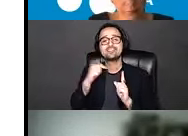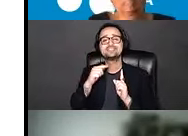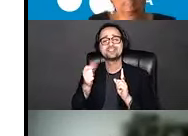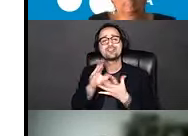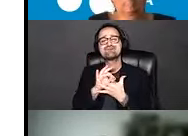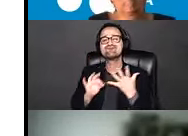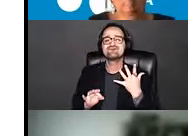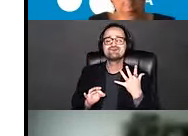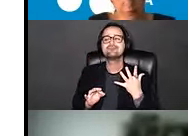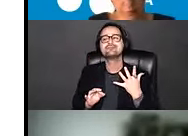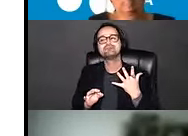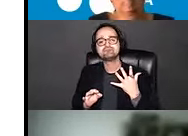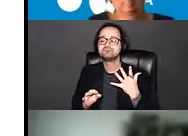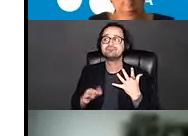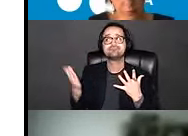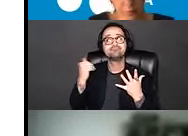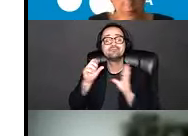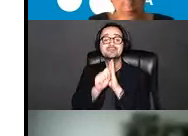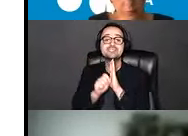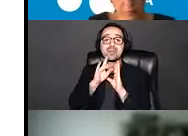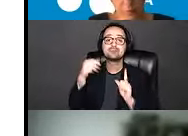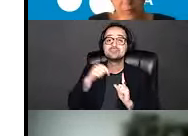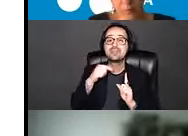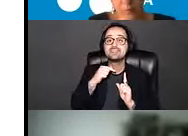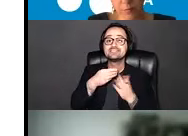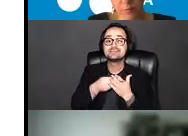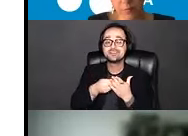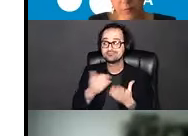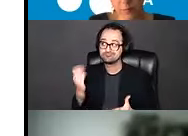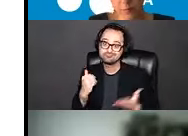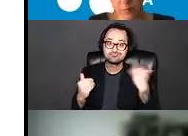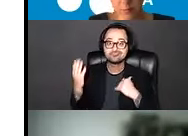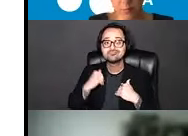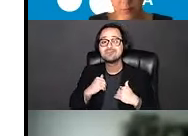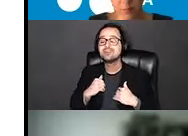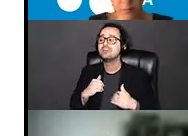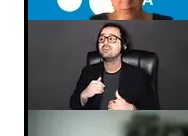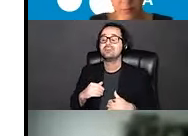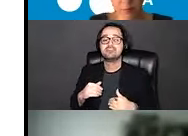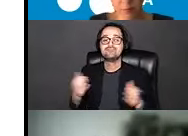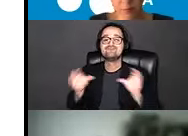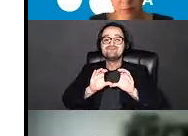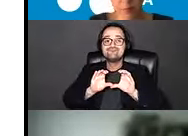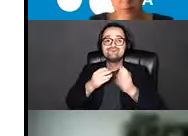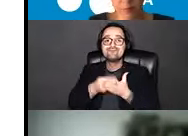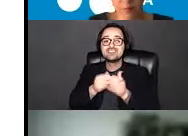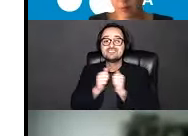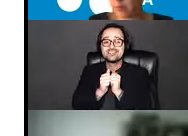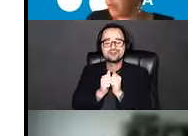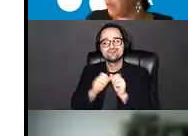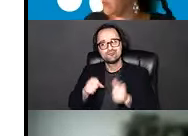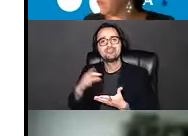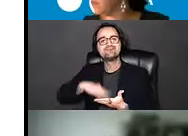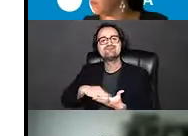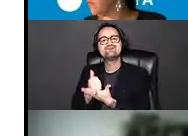might be able to say, look, the state is going to spend this money, and if we stack this local money with it, we can serve more families, for example.